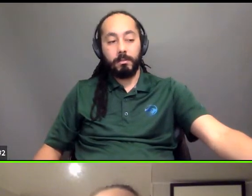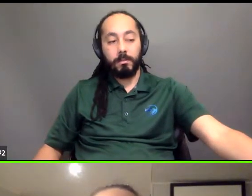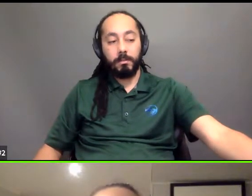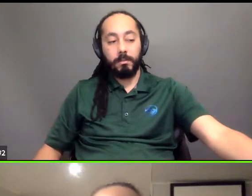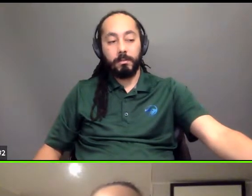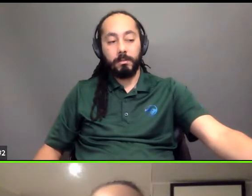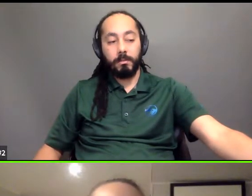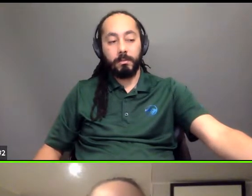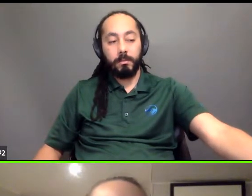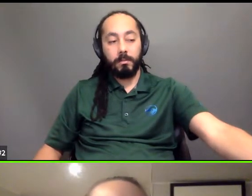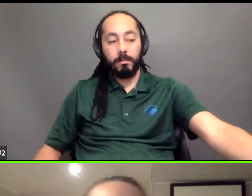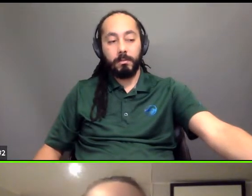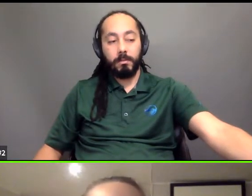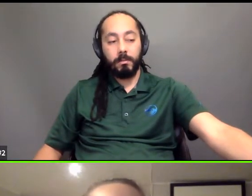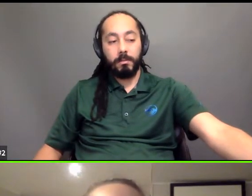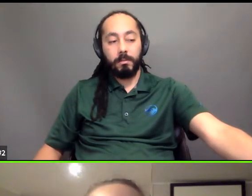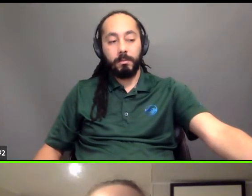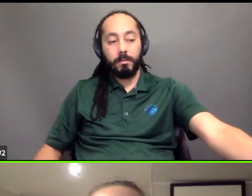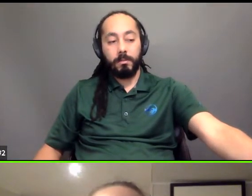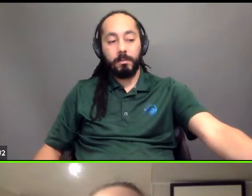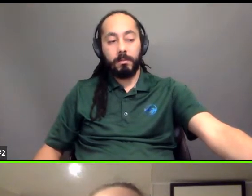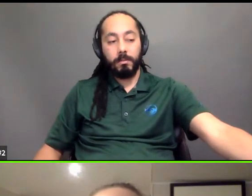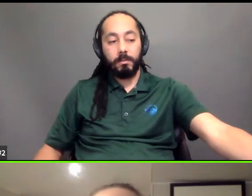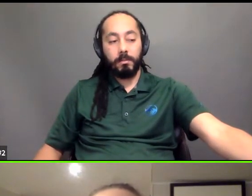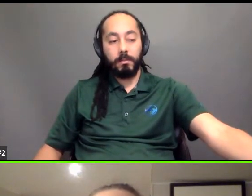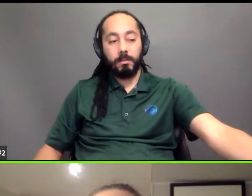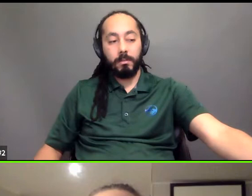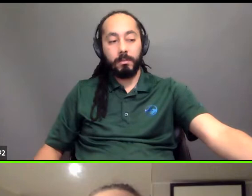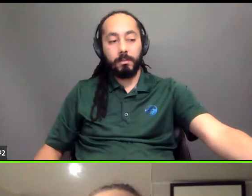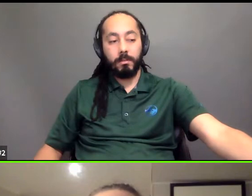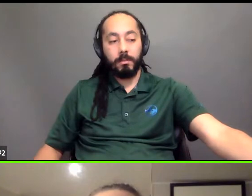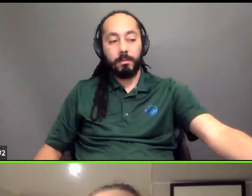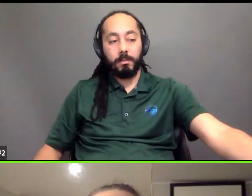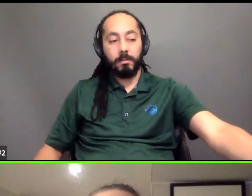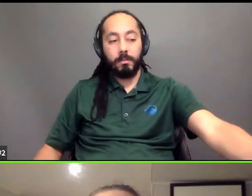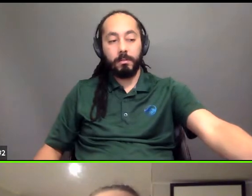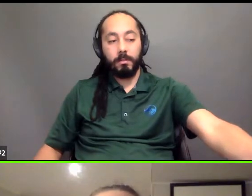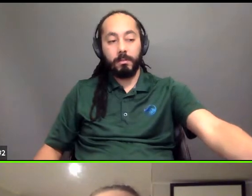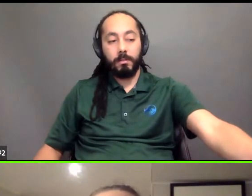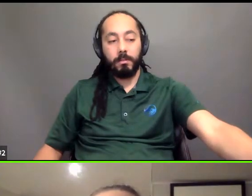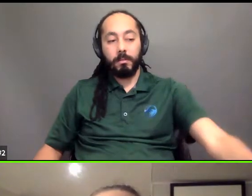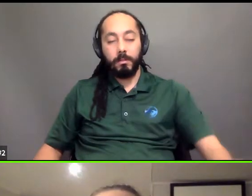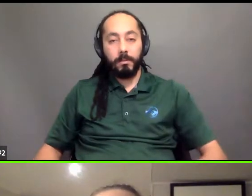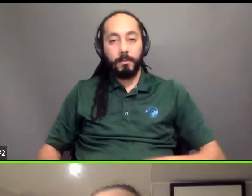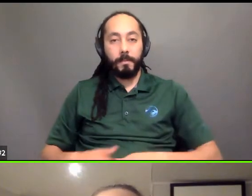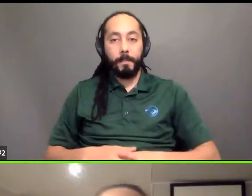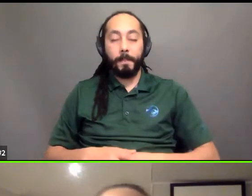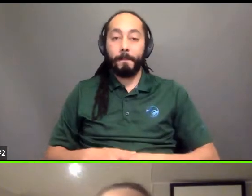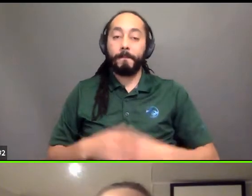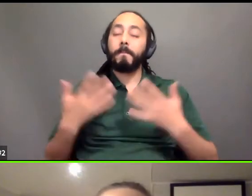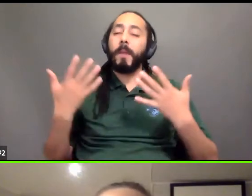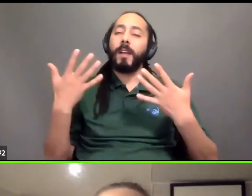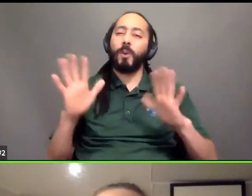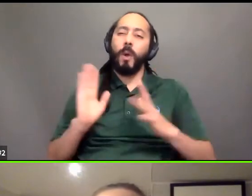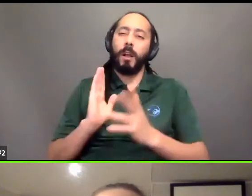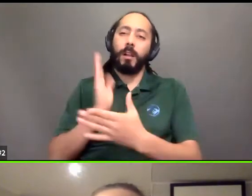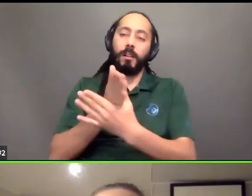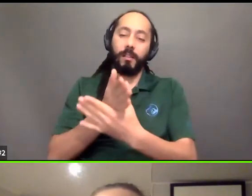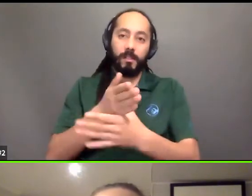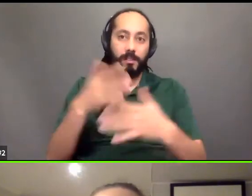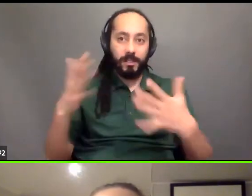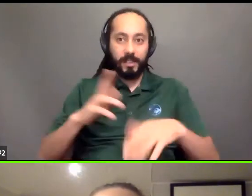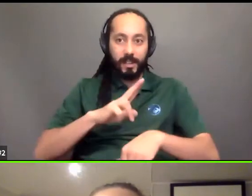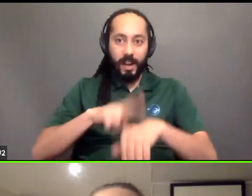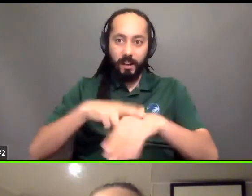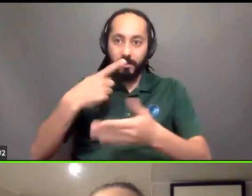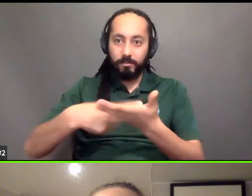I don't want to get in the way of a naturally developing conversation, but to get things started, maybe